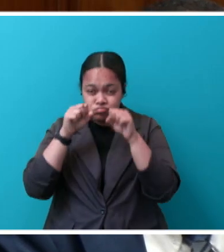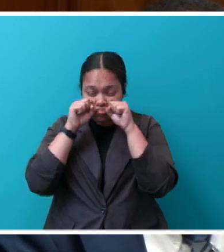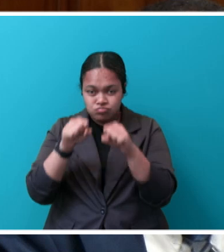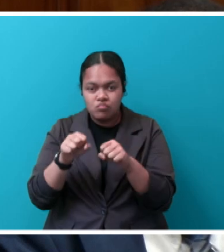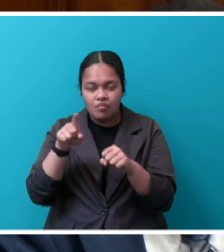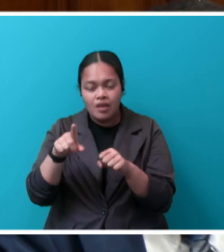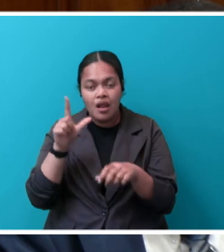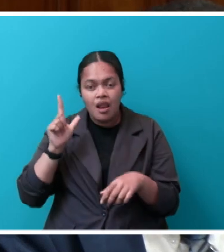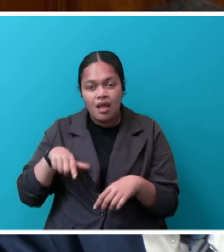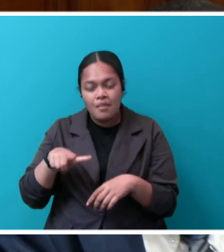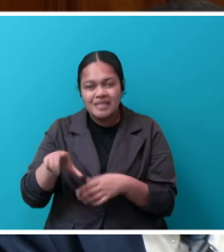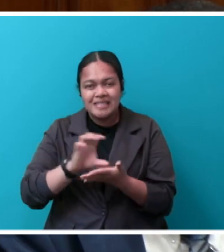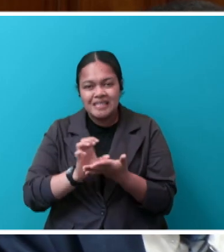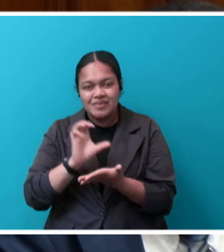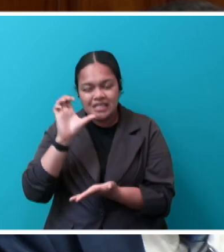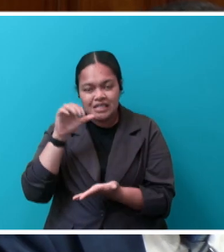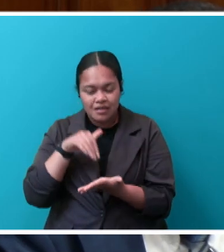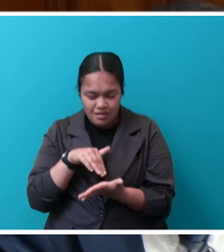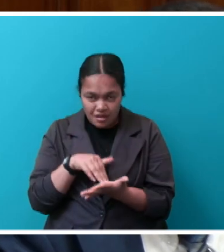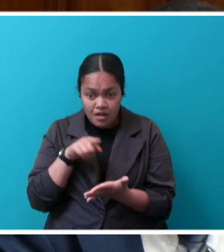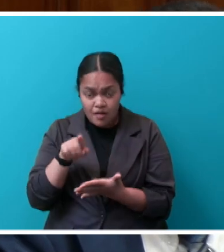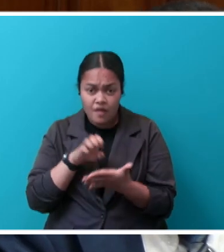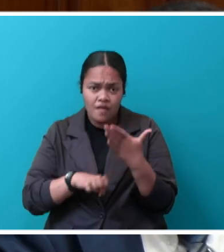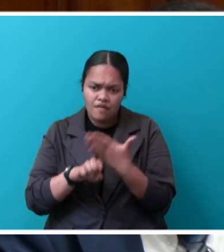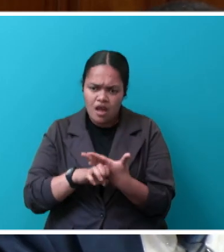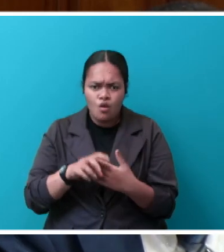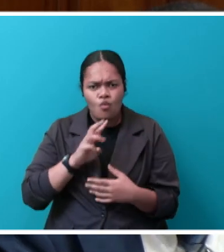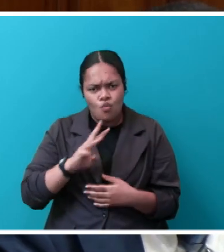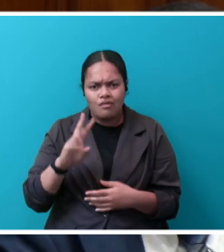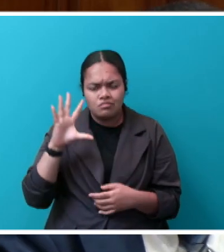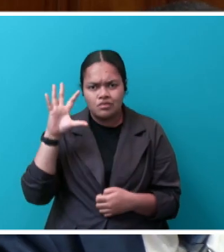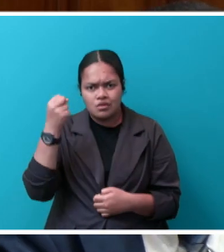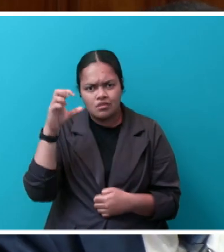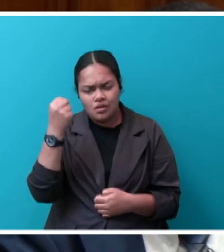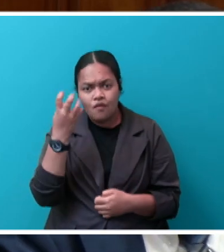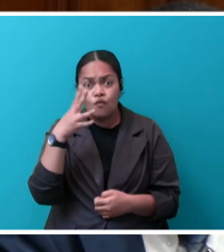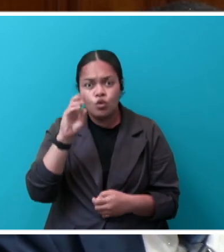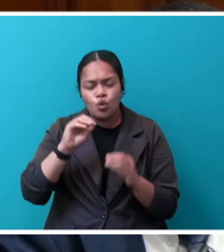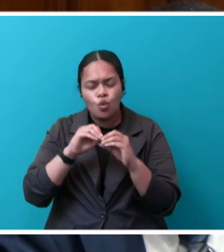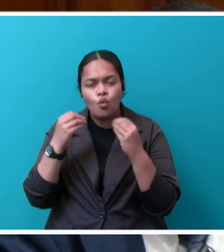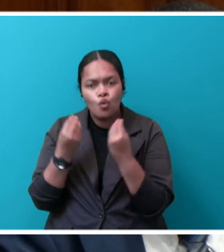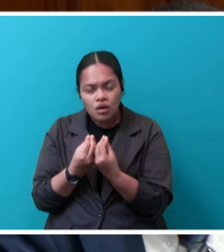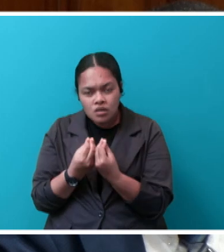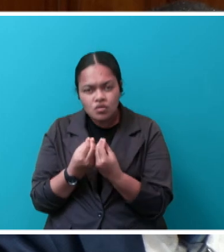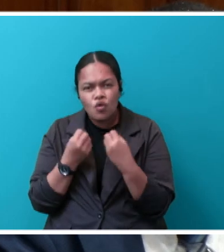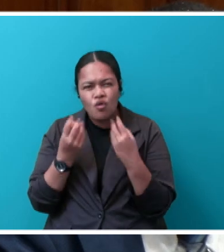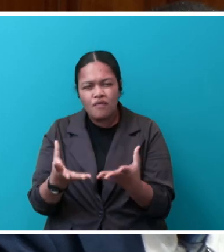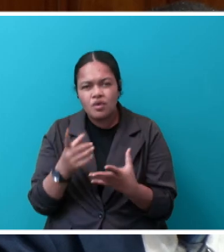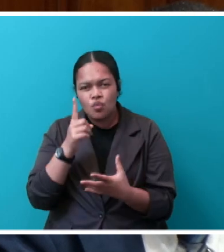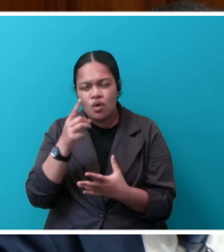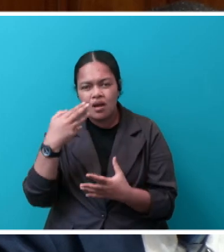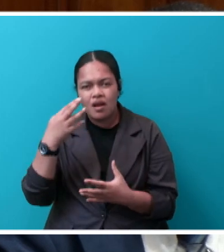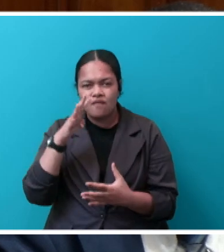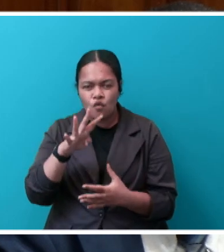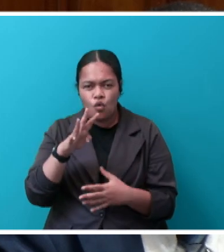Center. This event also was a success, with 40 organizations offering 194